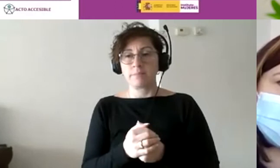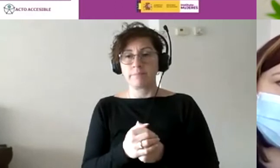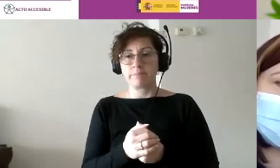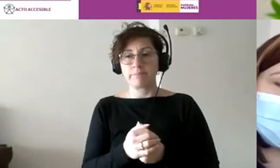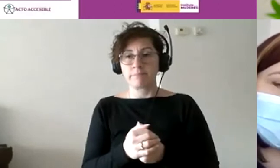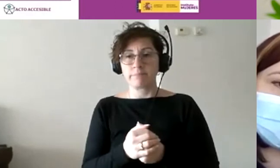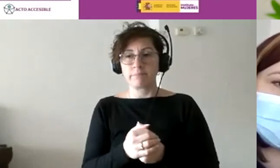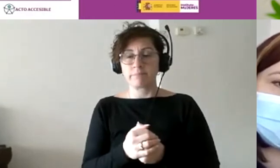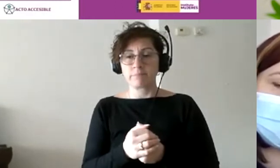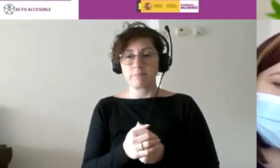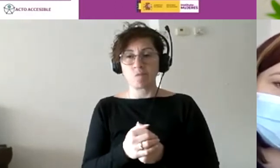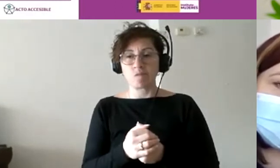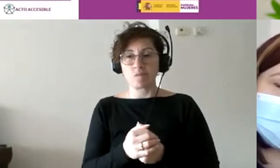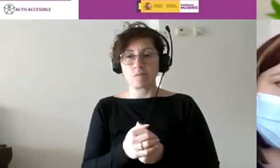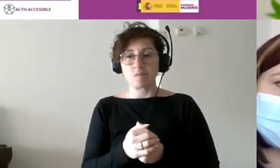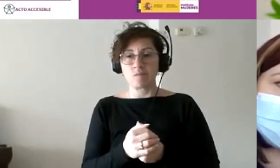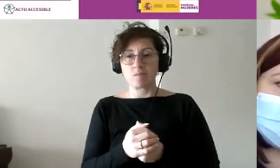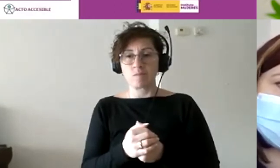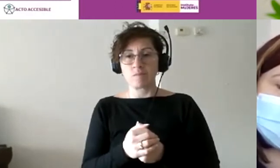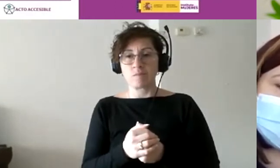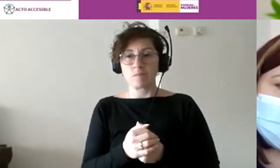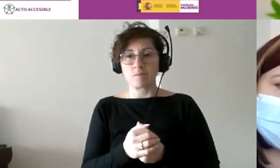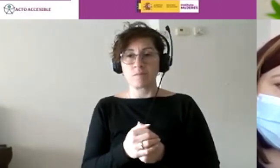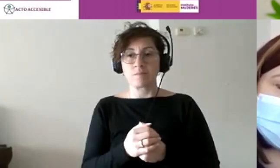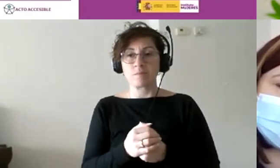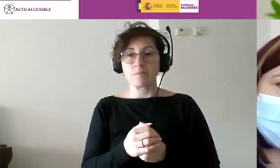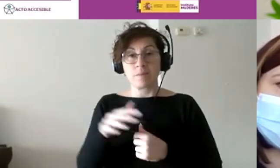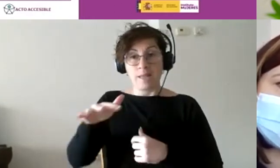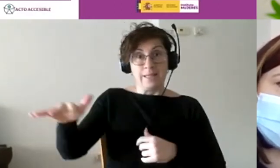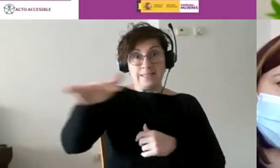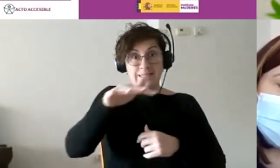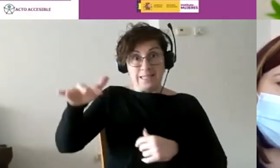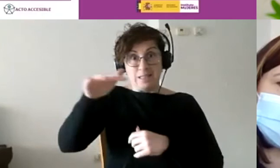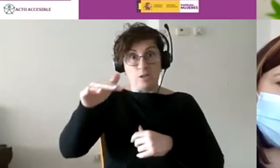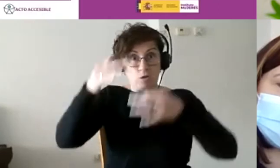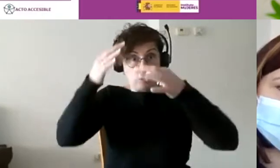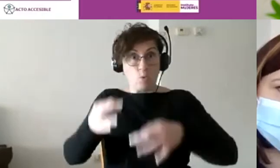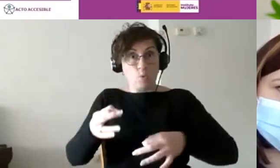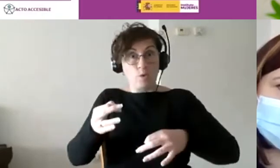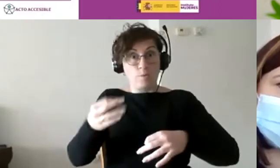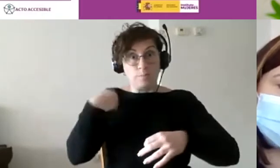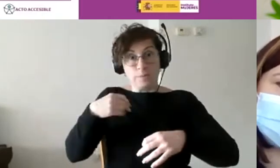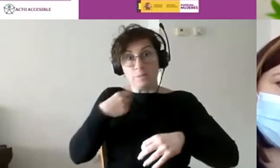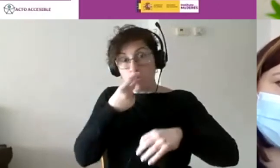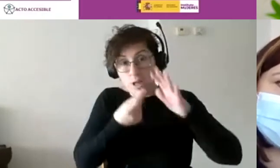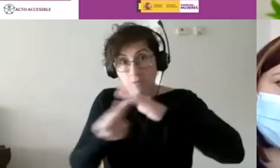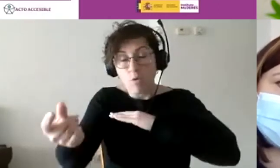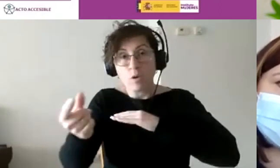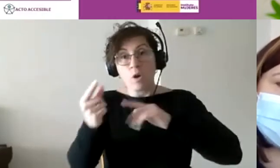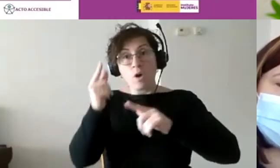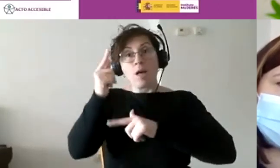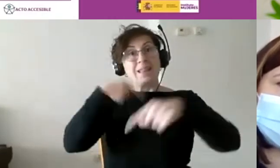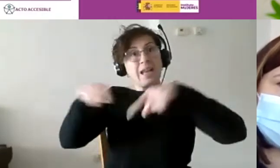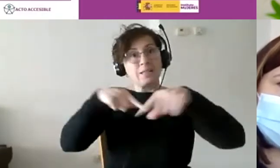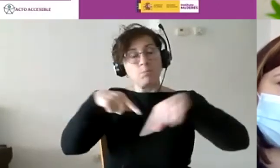to get to a safe place. And she should take care not about herself, but about her children, about